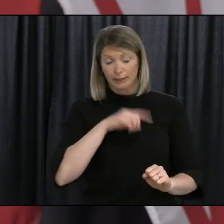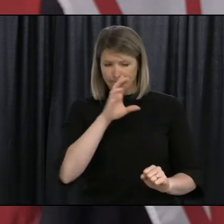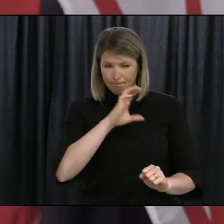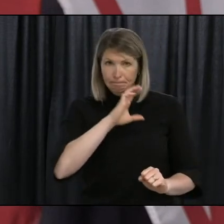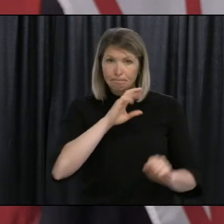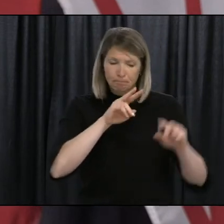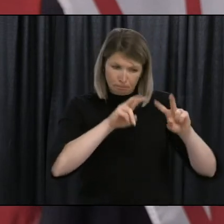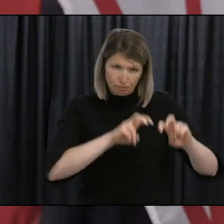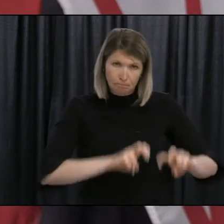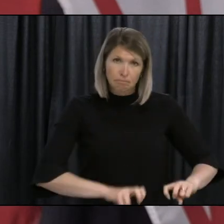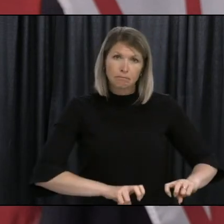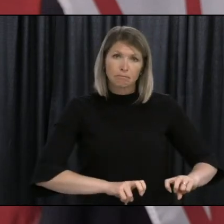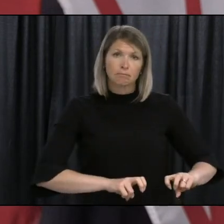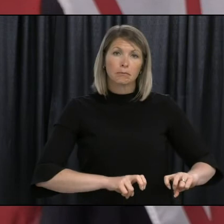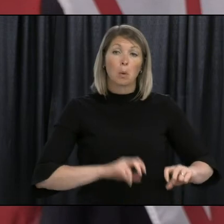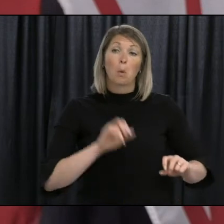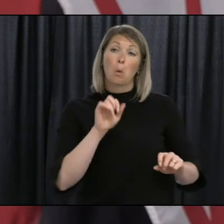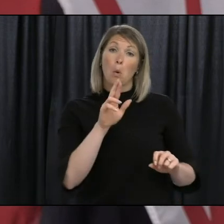of doing business.